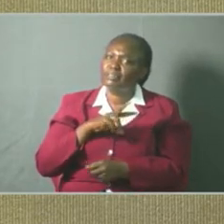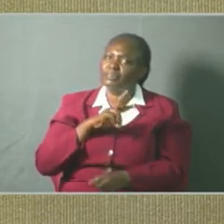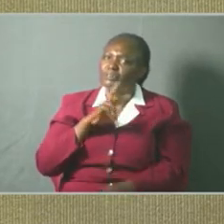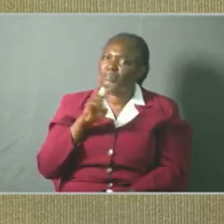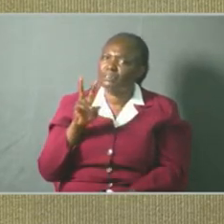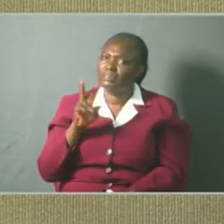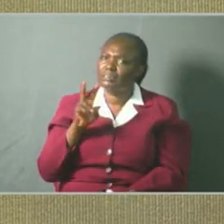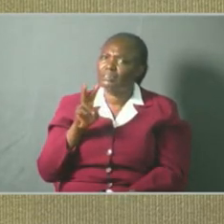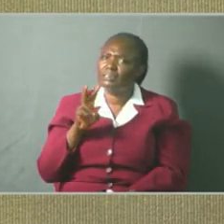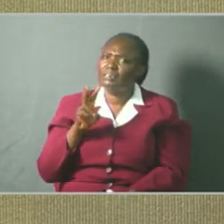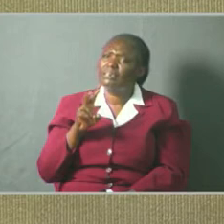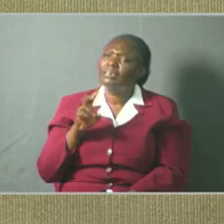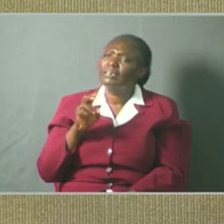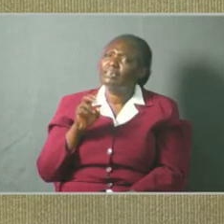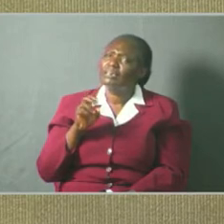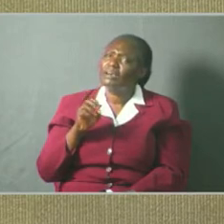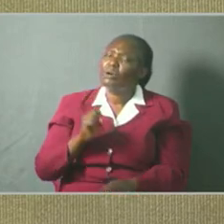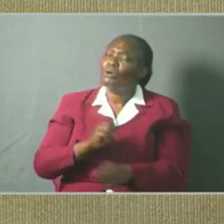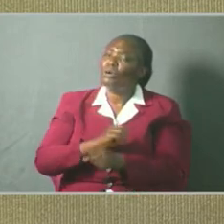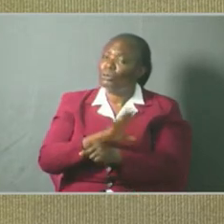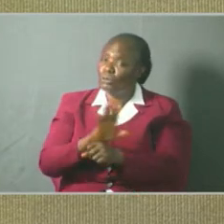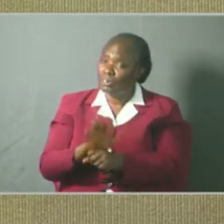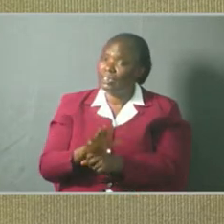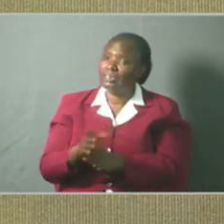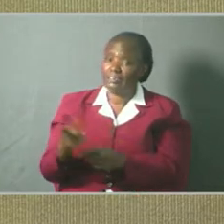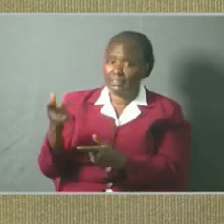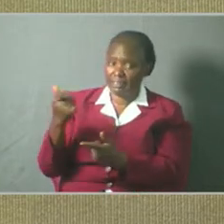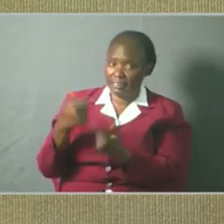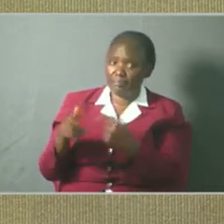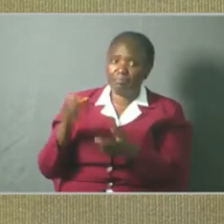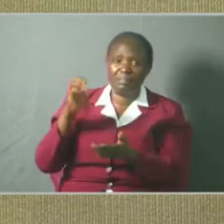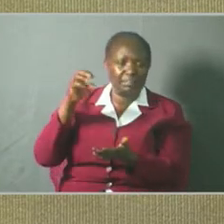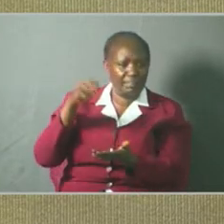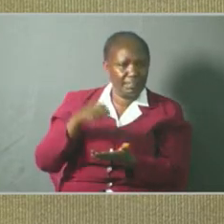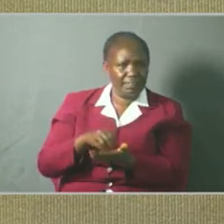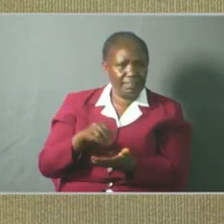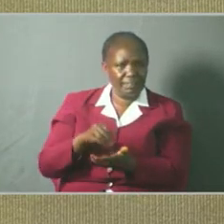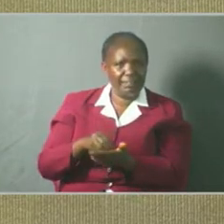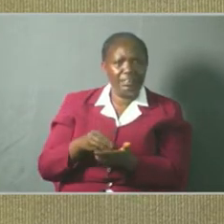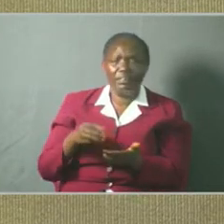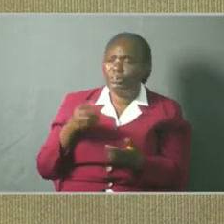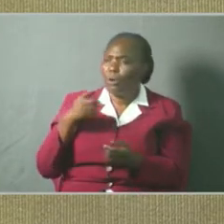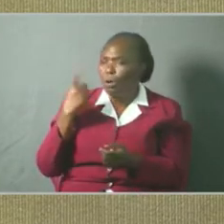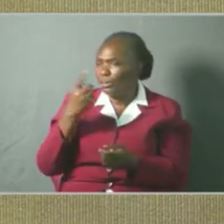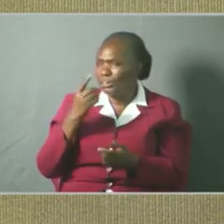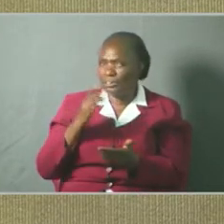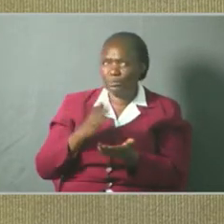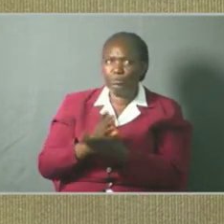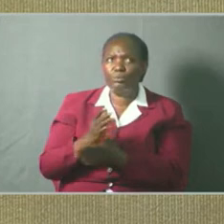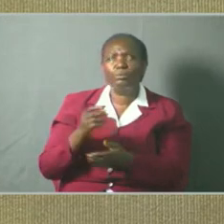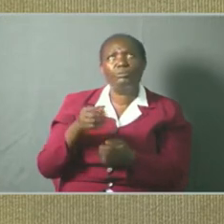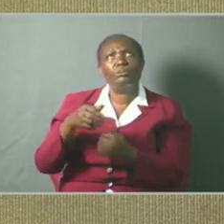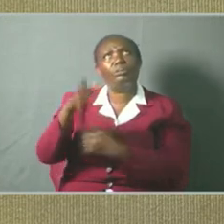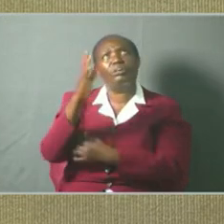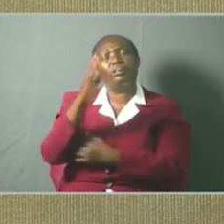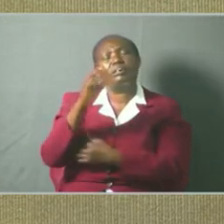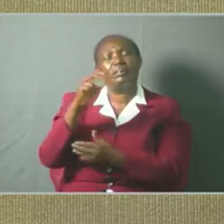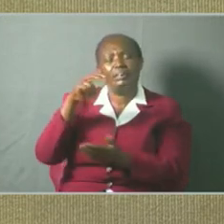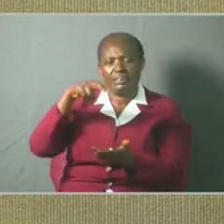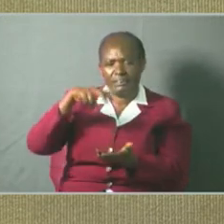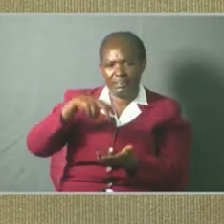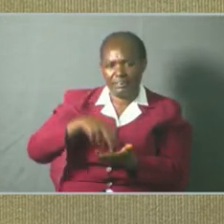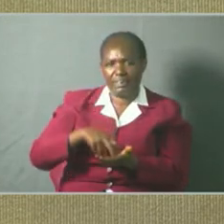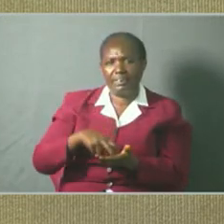this thing has come up again. So it is only through God that we can stand and say that all has been